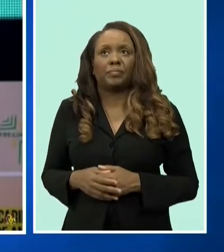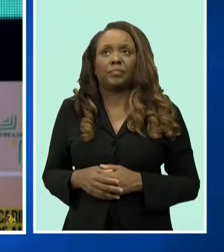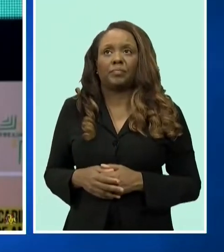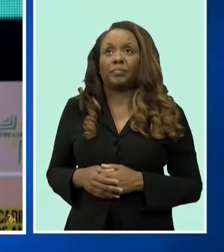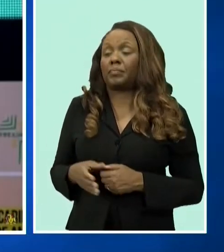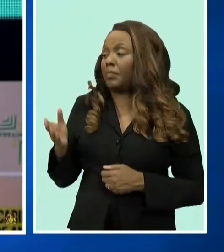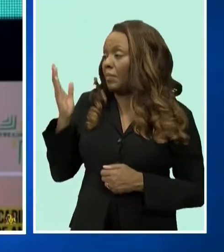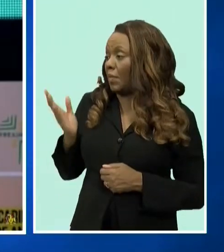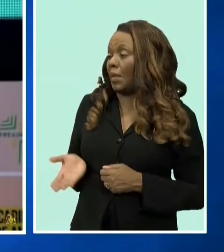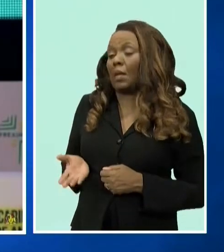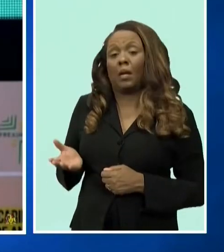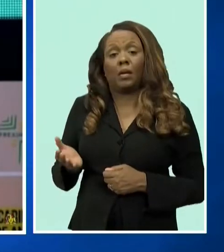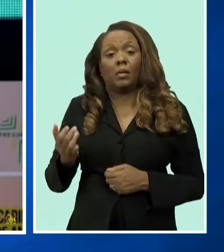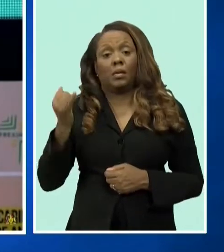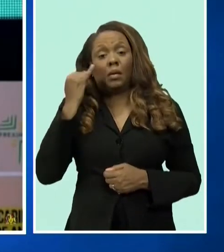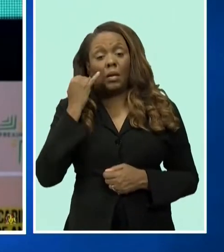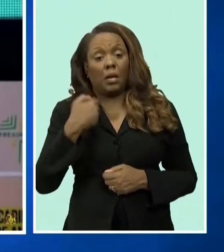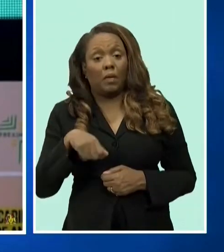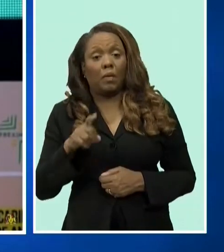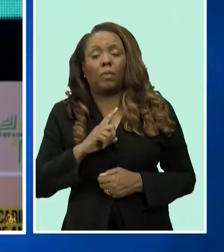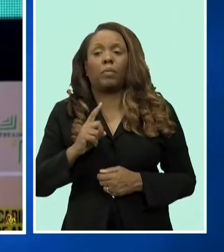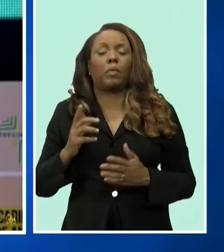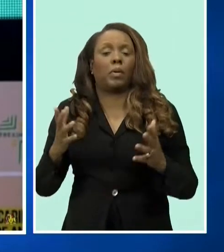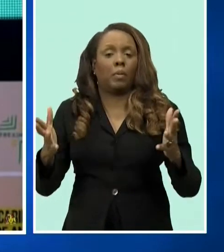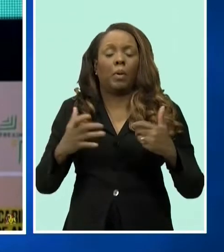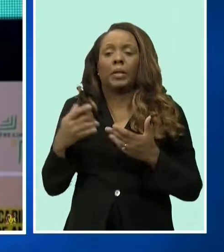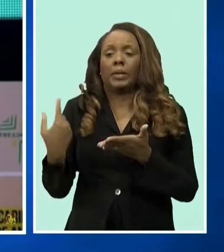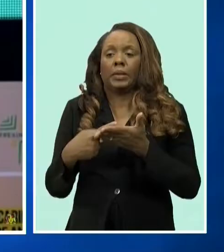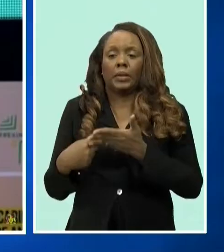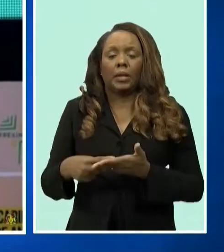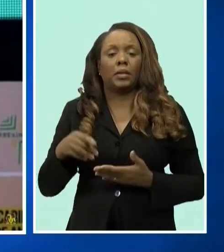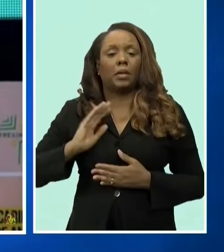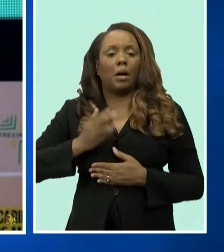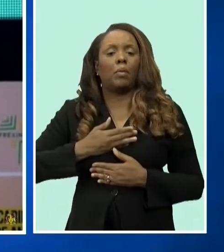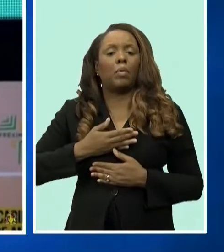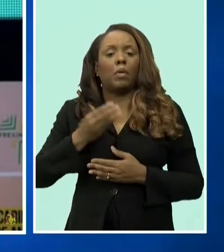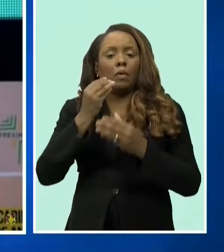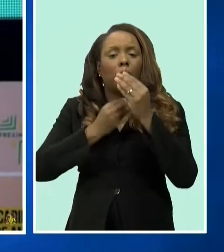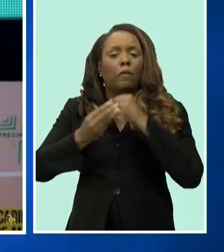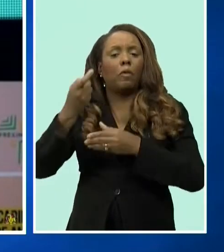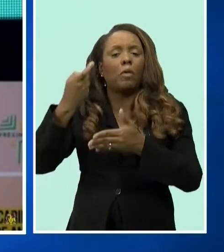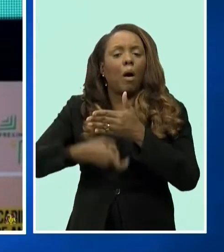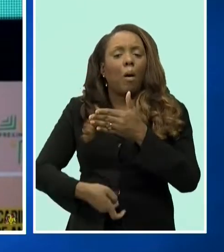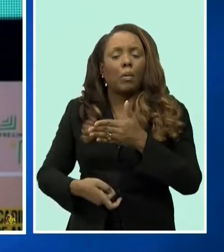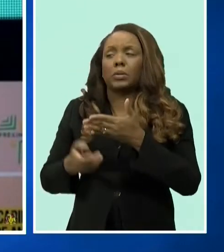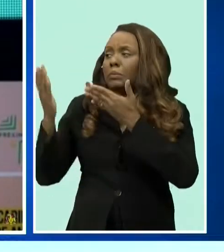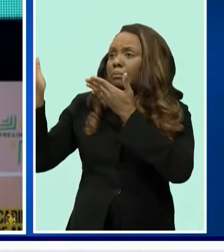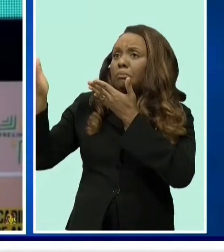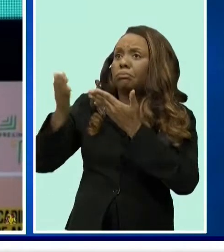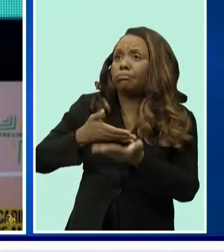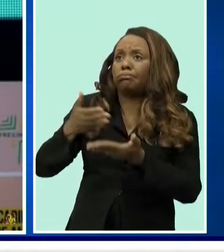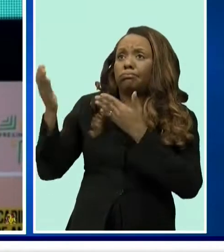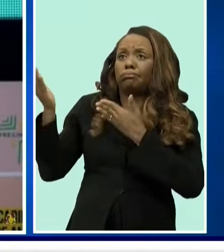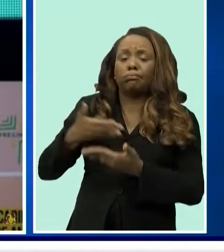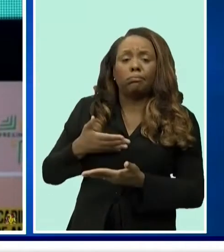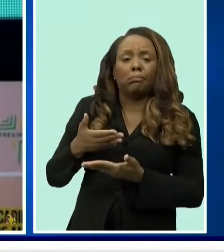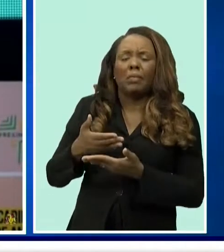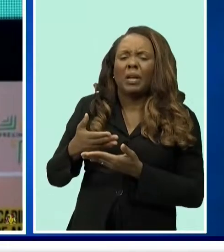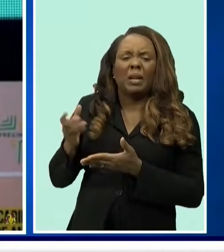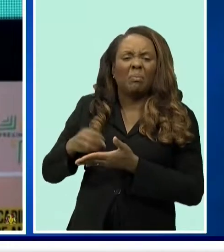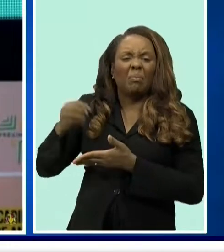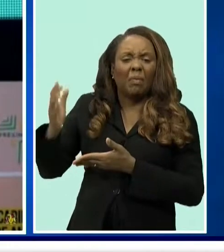truly address the food import bill, we have to start to understand what it takes to get back to solid